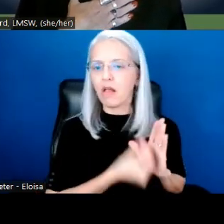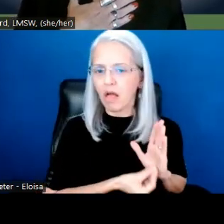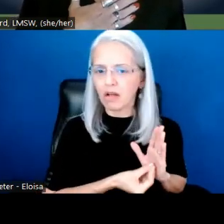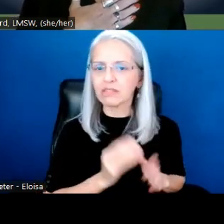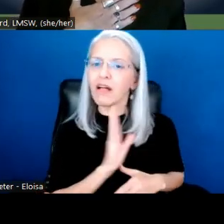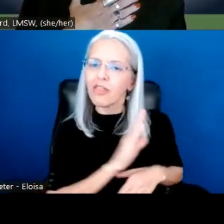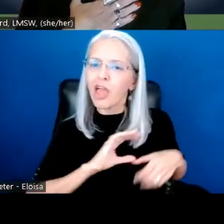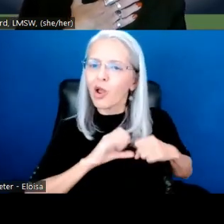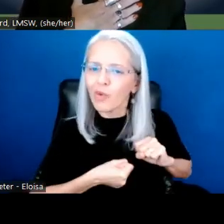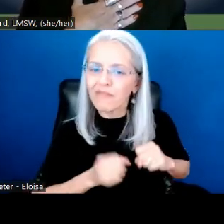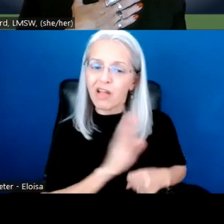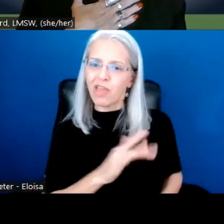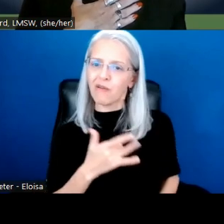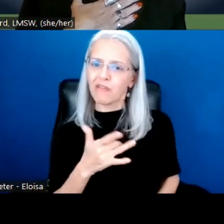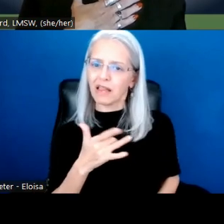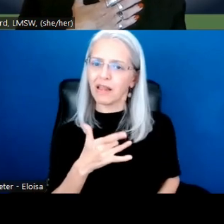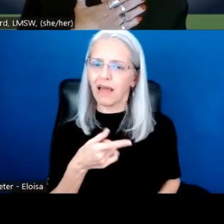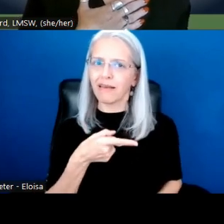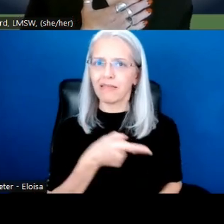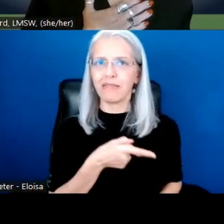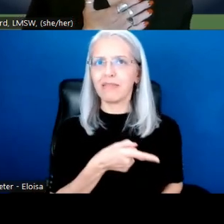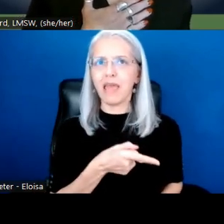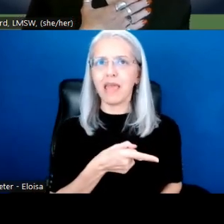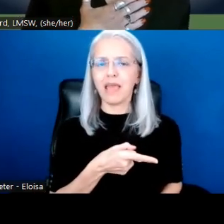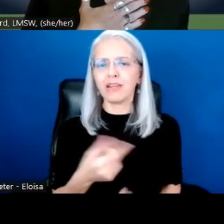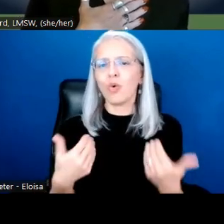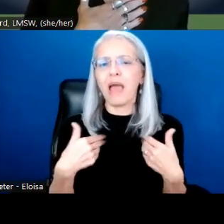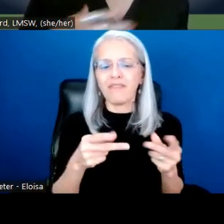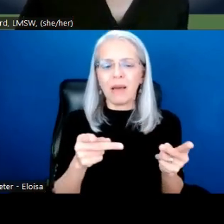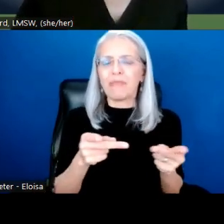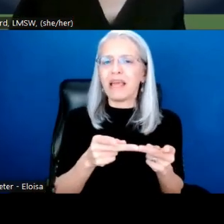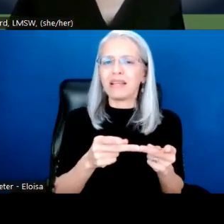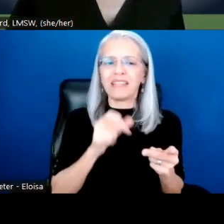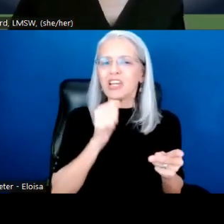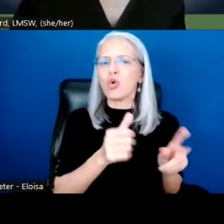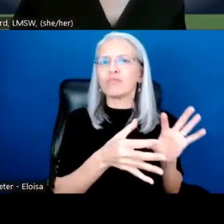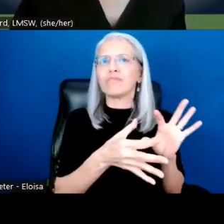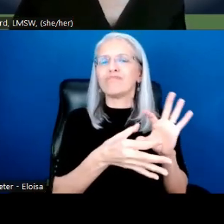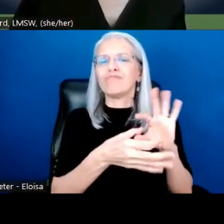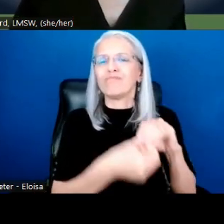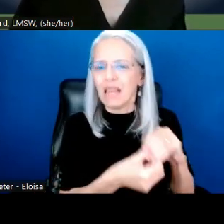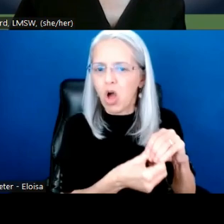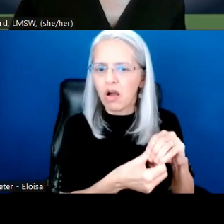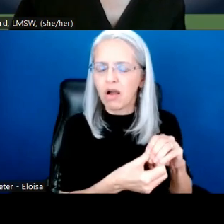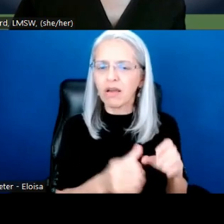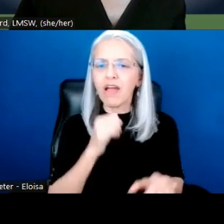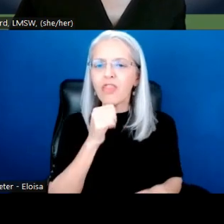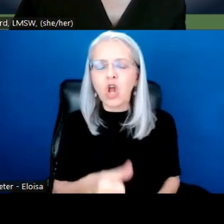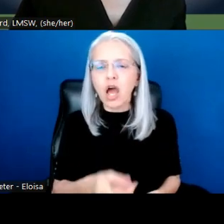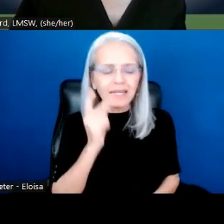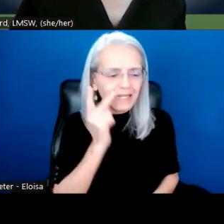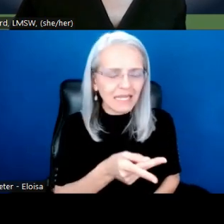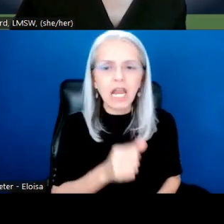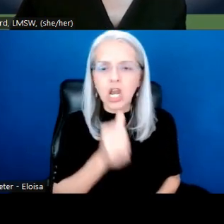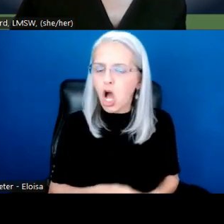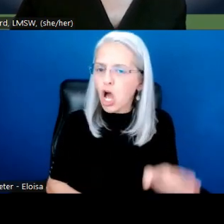their feeling like they don't have a place, they don't belong. They're not seen and heard.